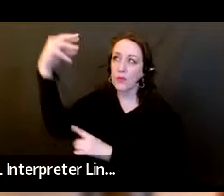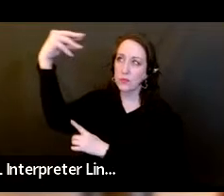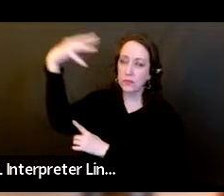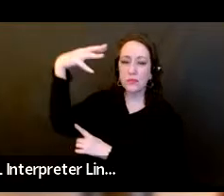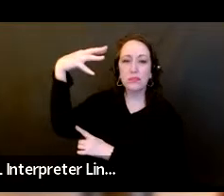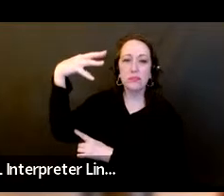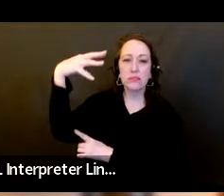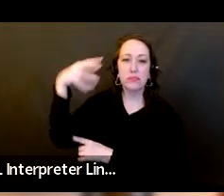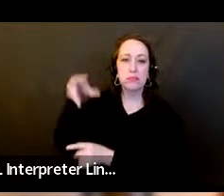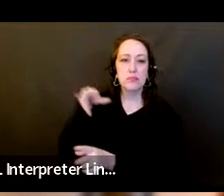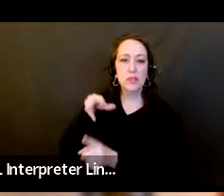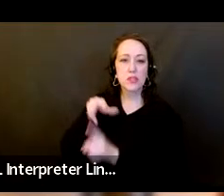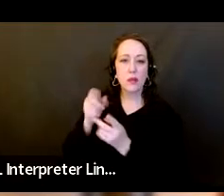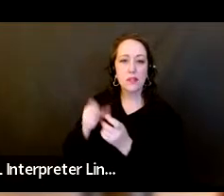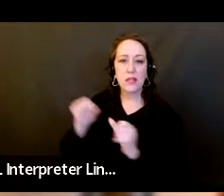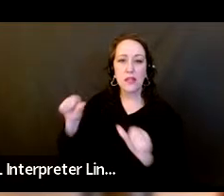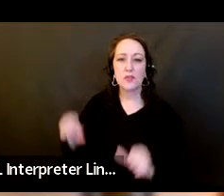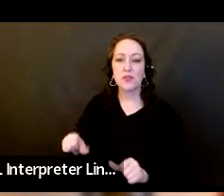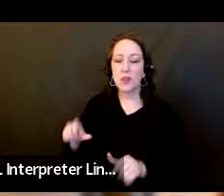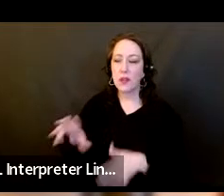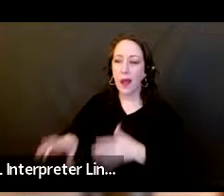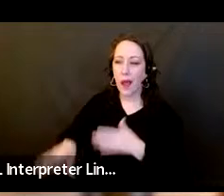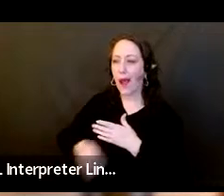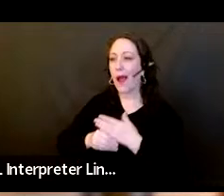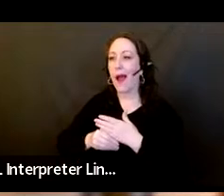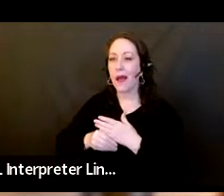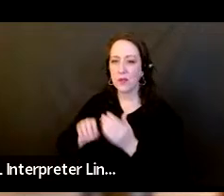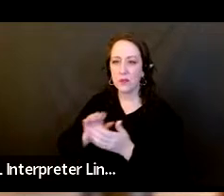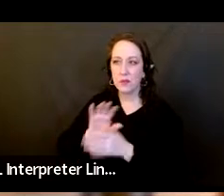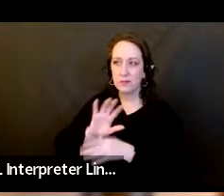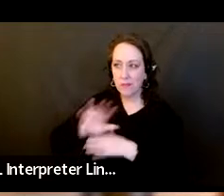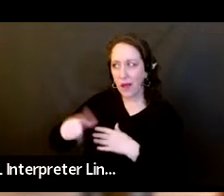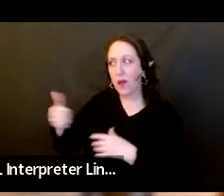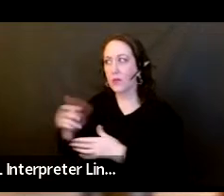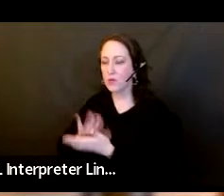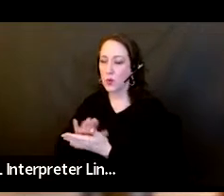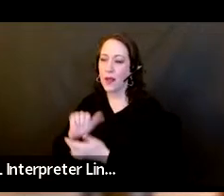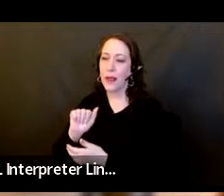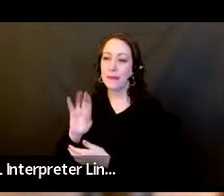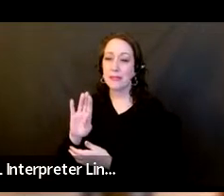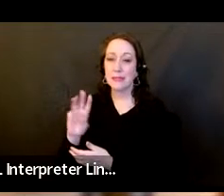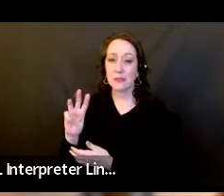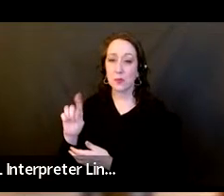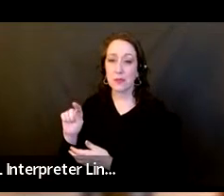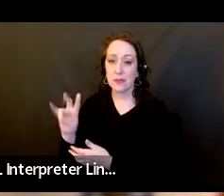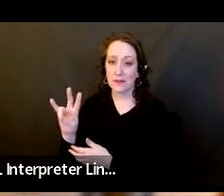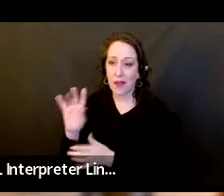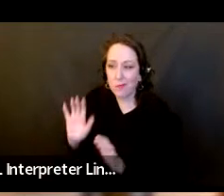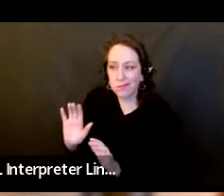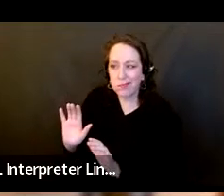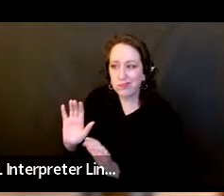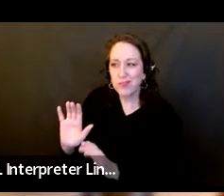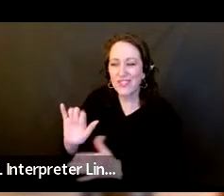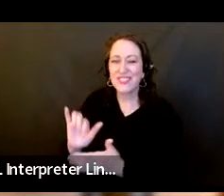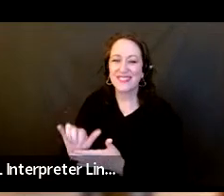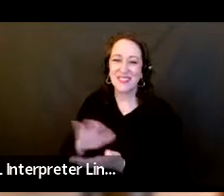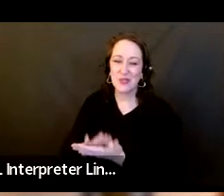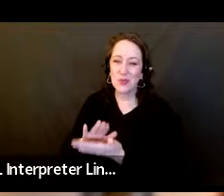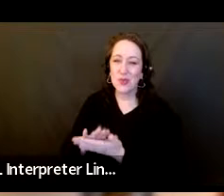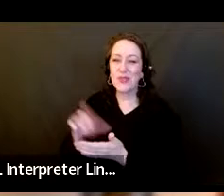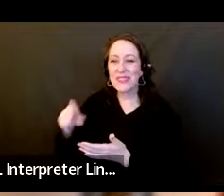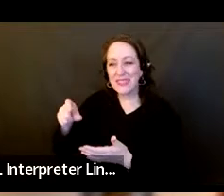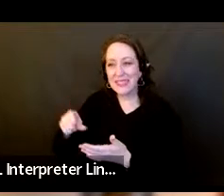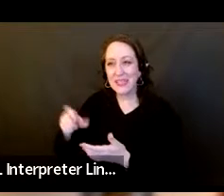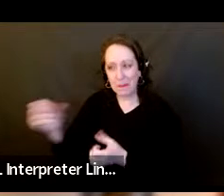charging stations. This will also extend to the schools also in the AB 617 because I'm pushing that those schools need